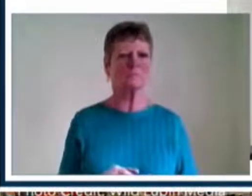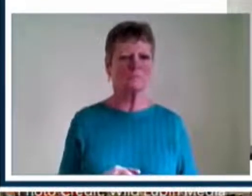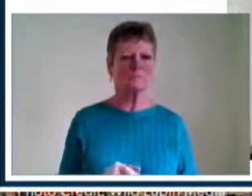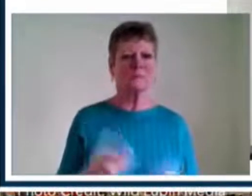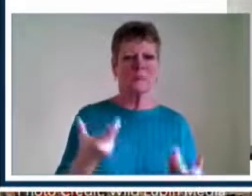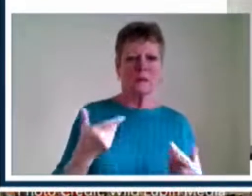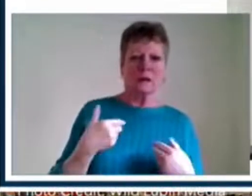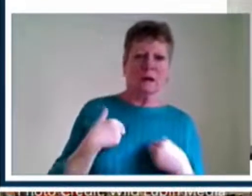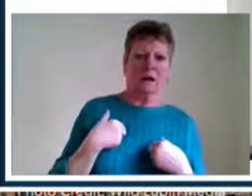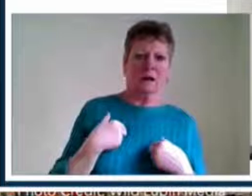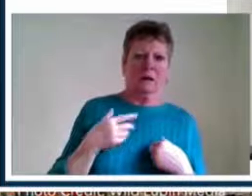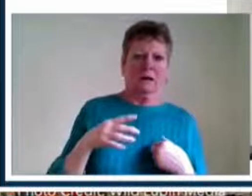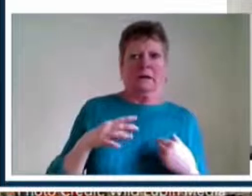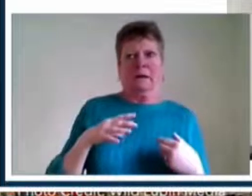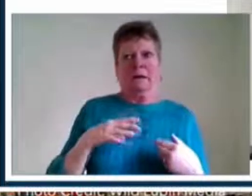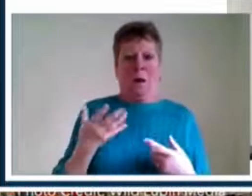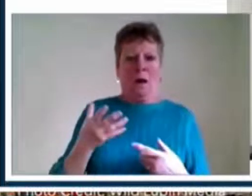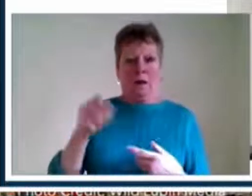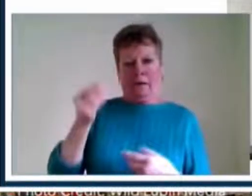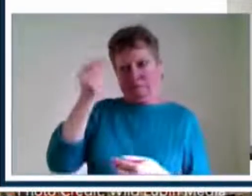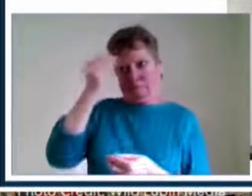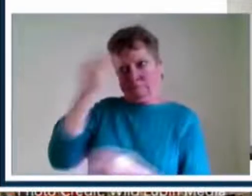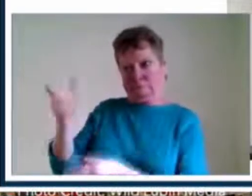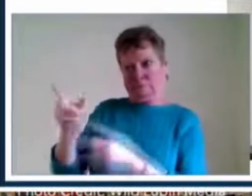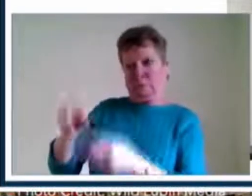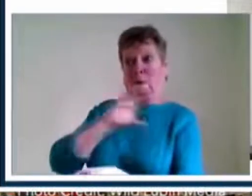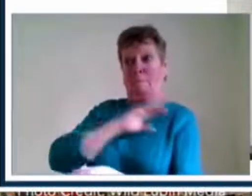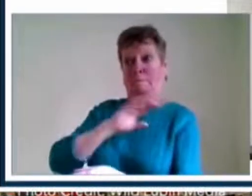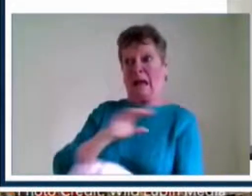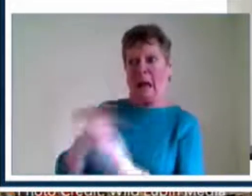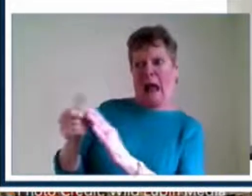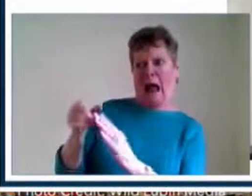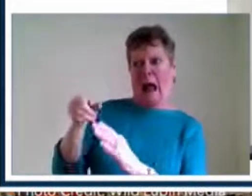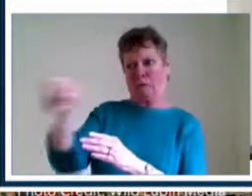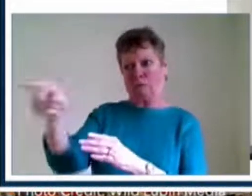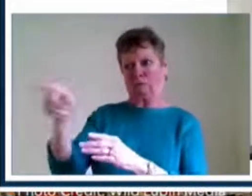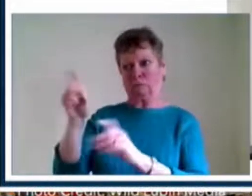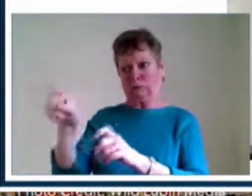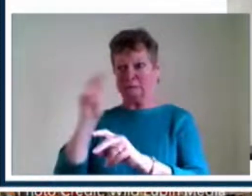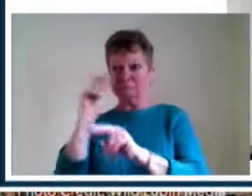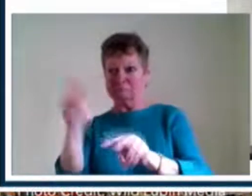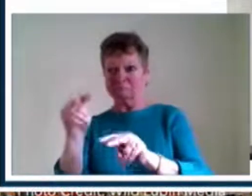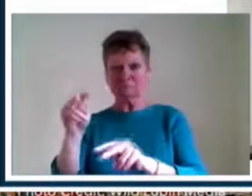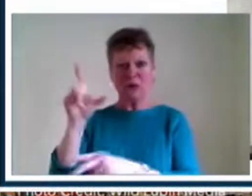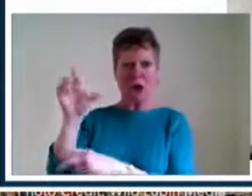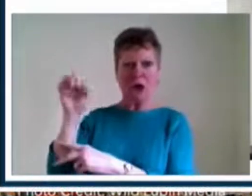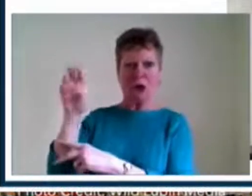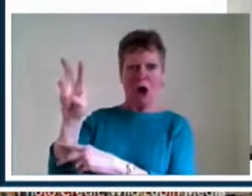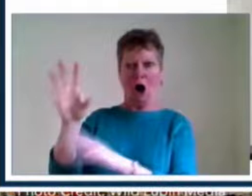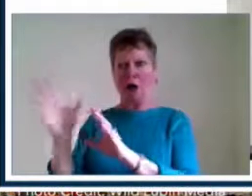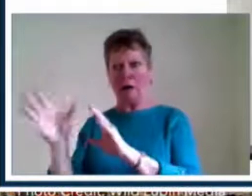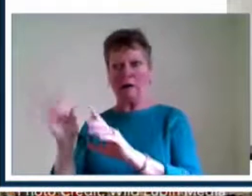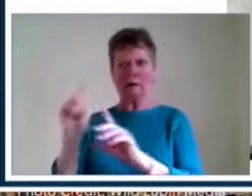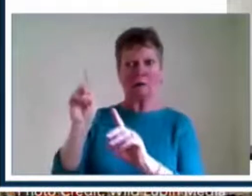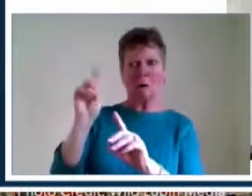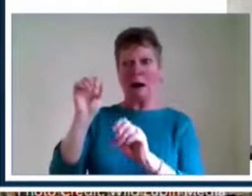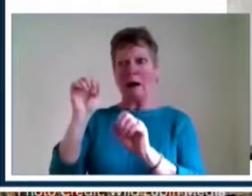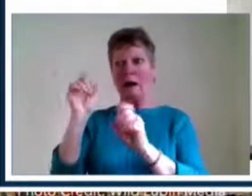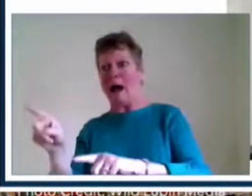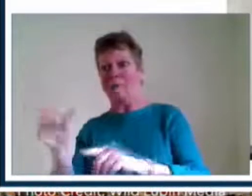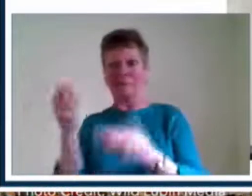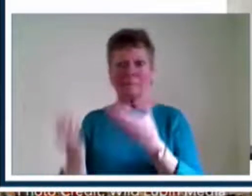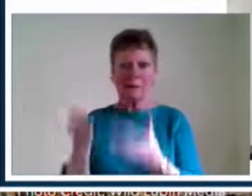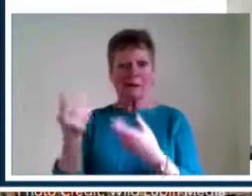the laws, but I think there's lots of discussions back and forth about what may happen, what could happen, and I